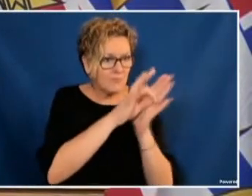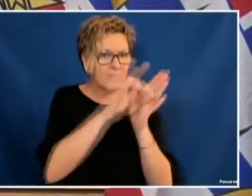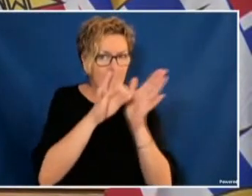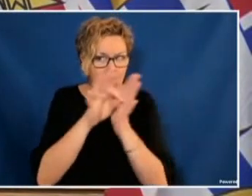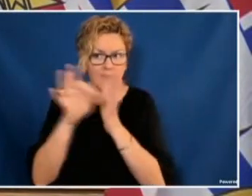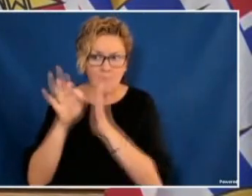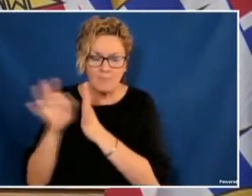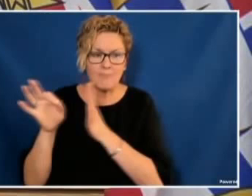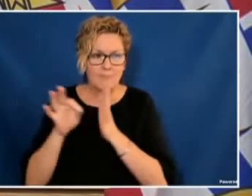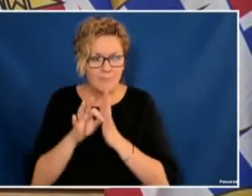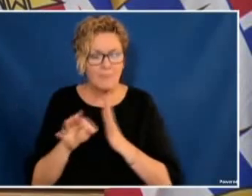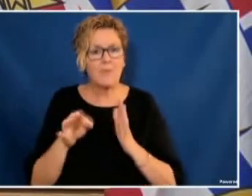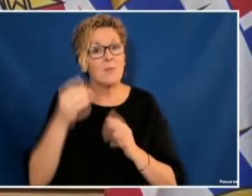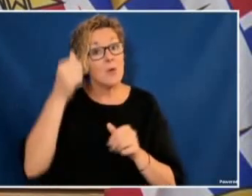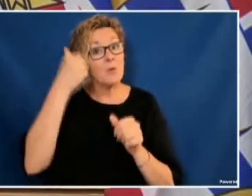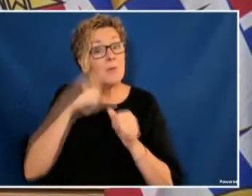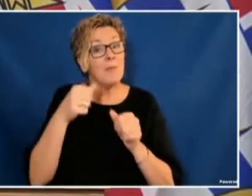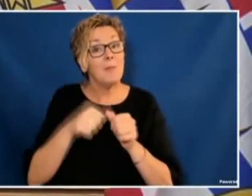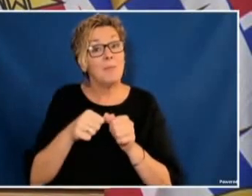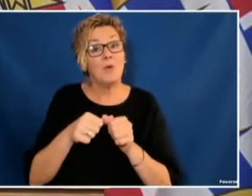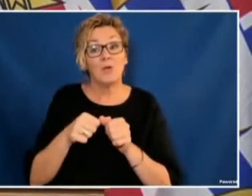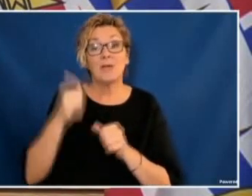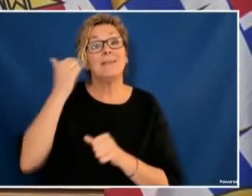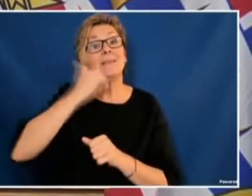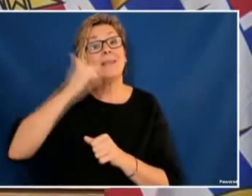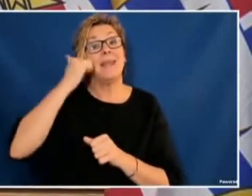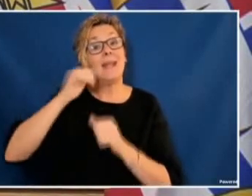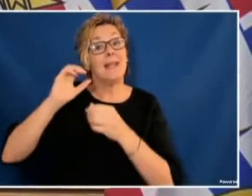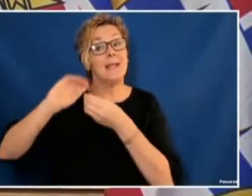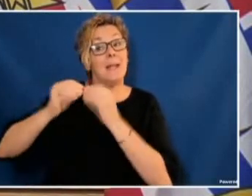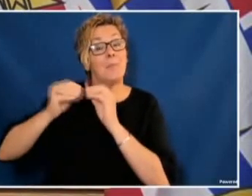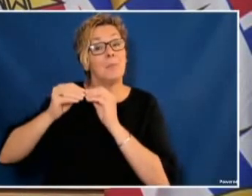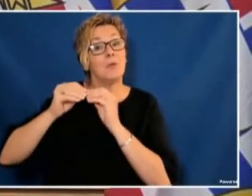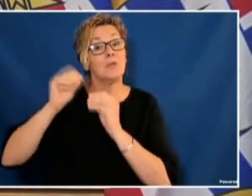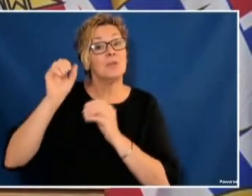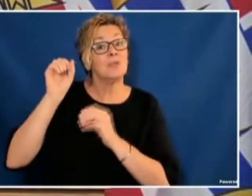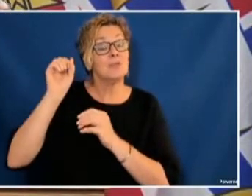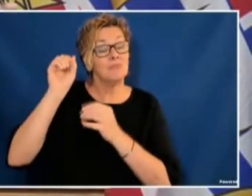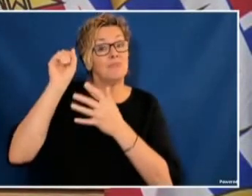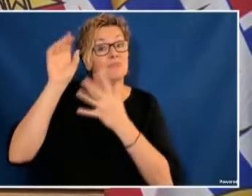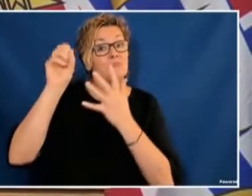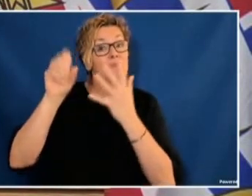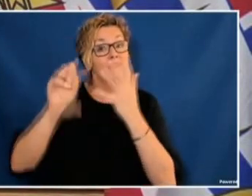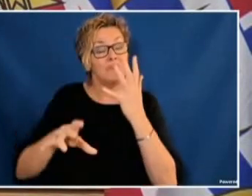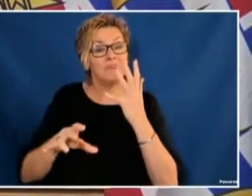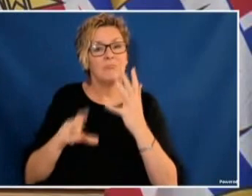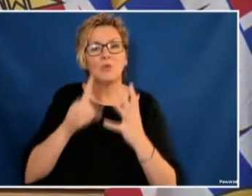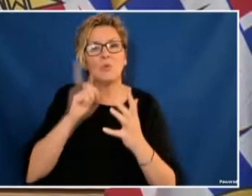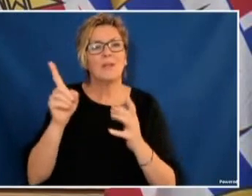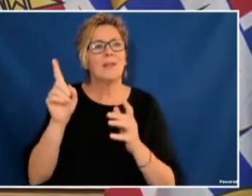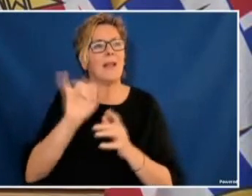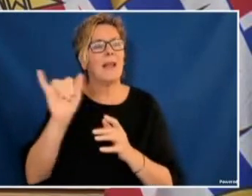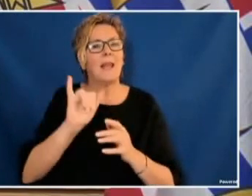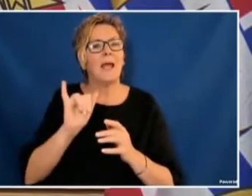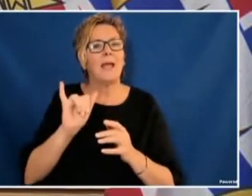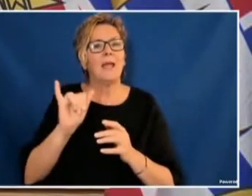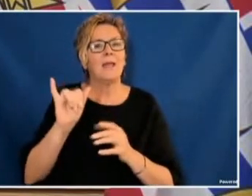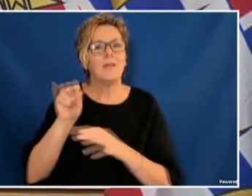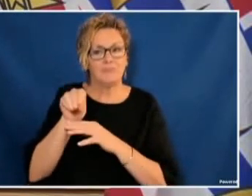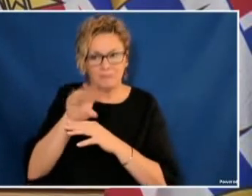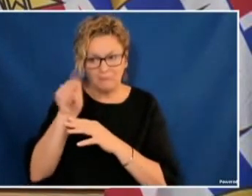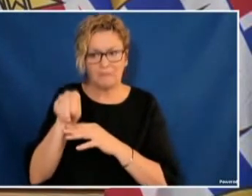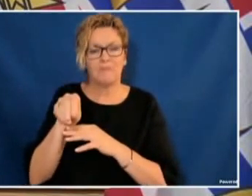the work of the epidemiologists to understand more fully the contacts and the cases and the outbreaks and clusters in the